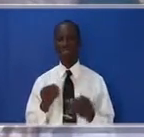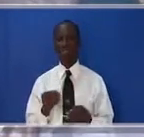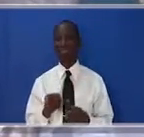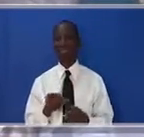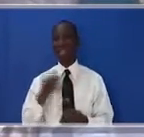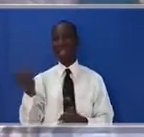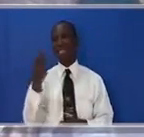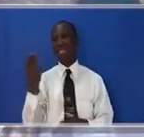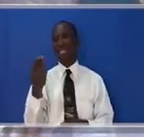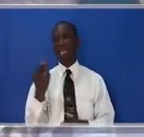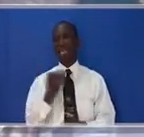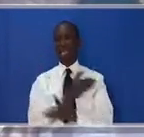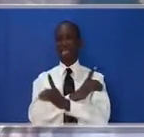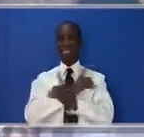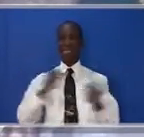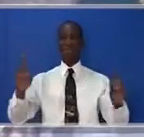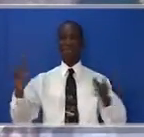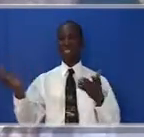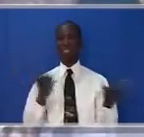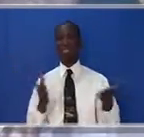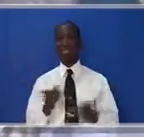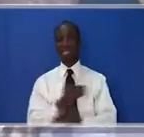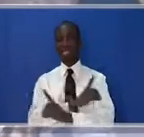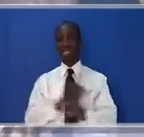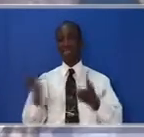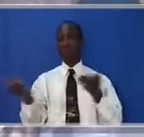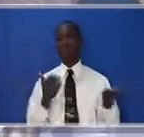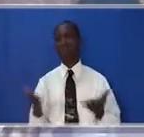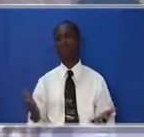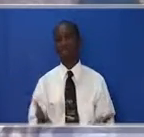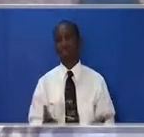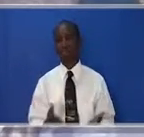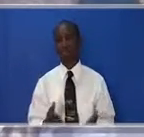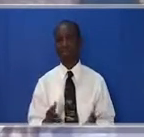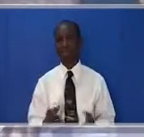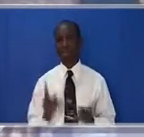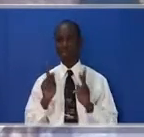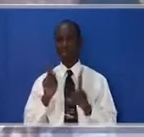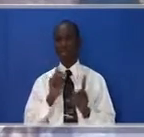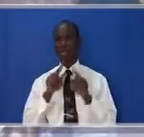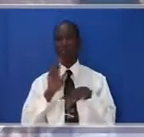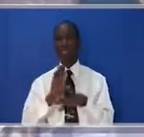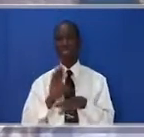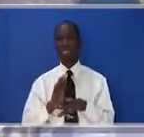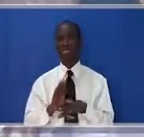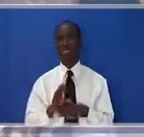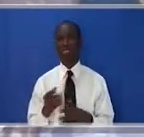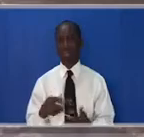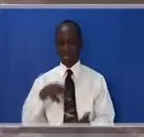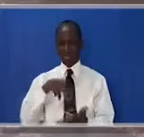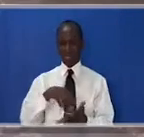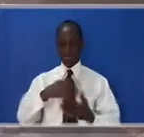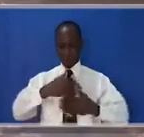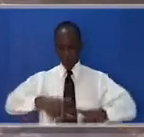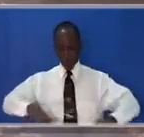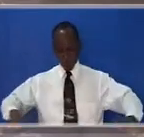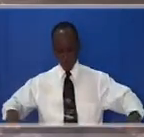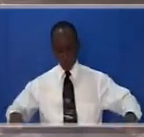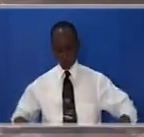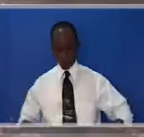service. Apostles, you need deliverance service, no, or muba, na, a nipanu bi, a mo mo bejina ni mu,